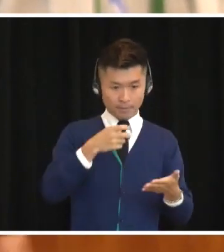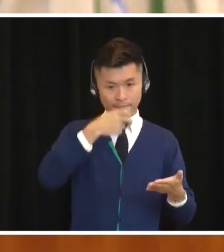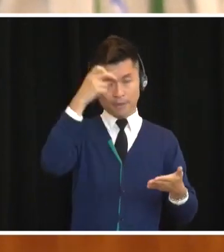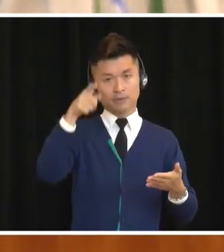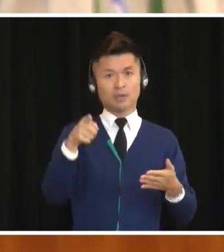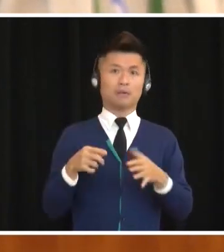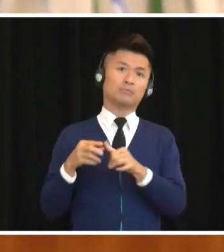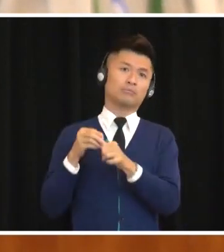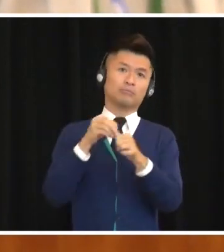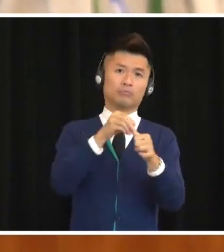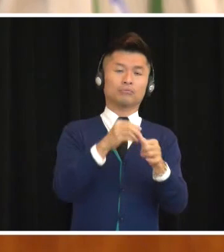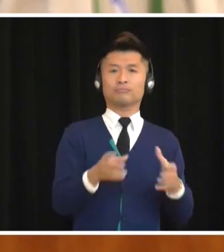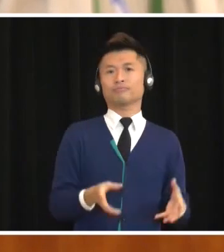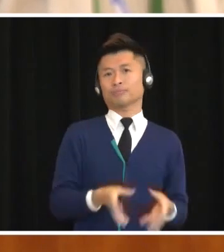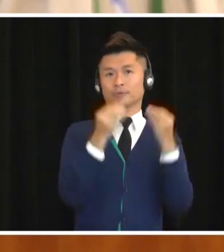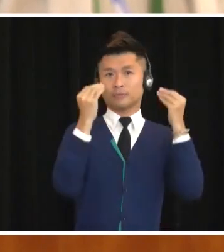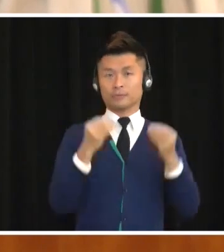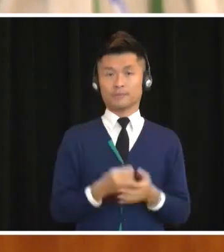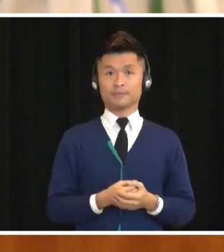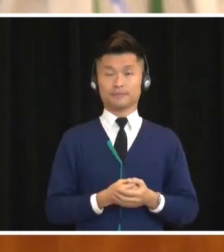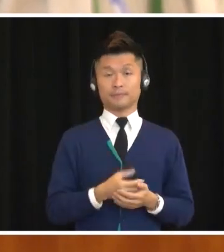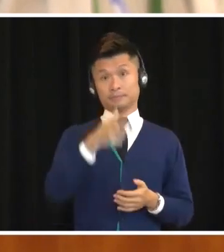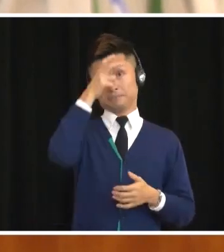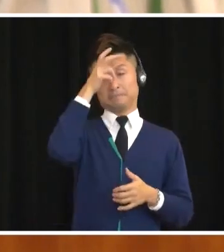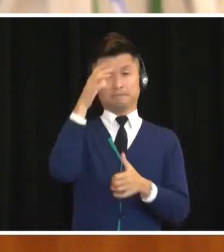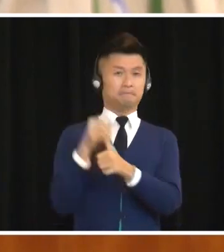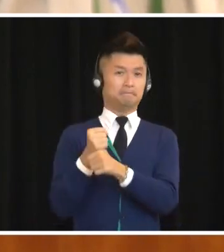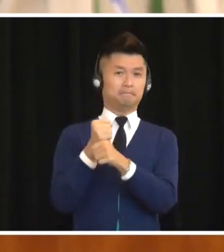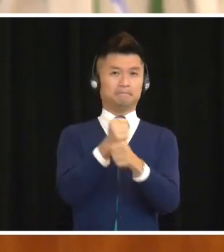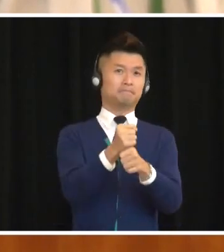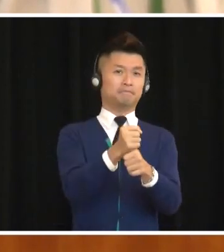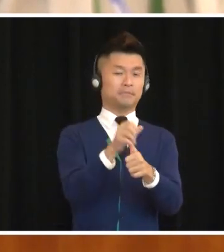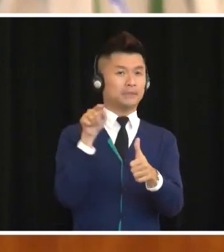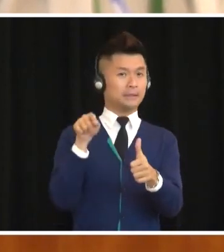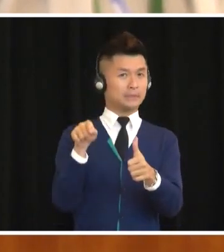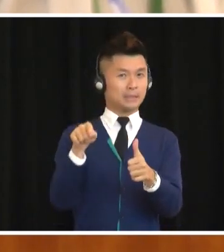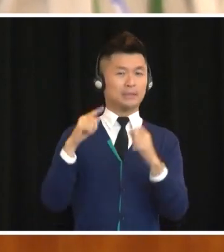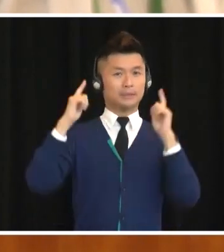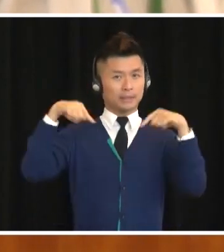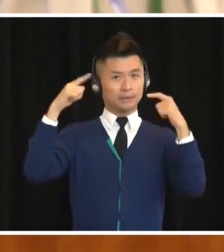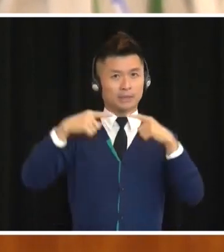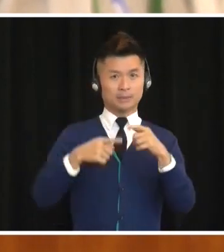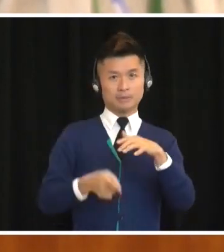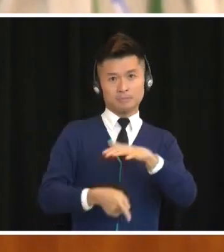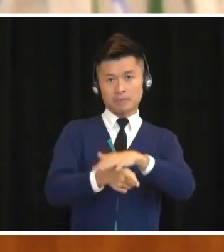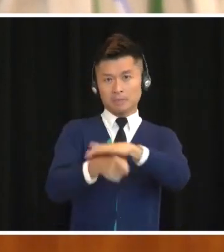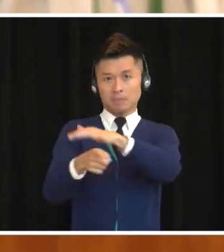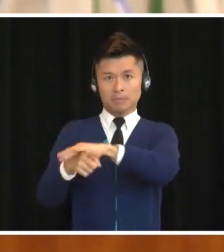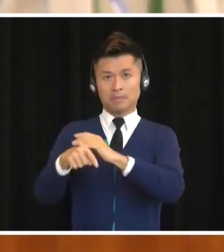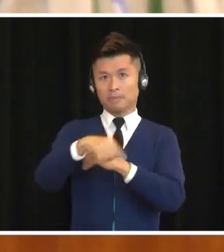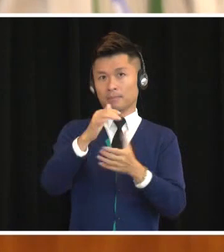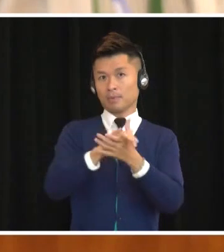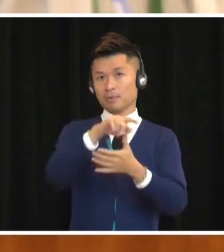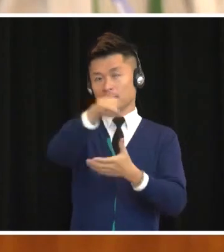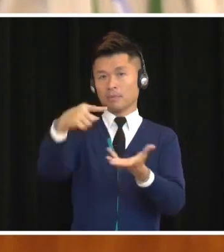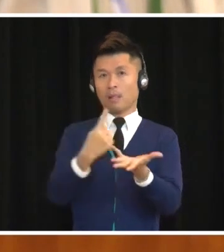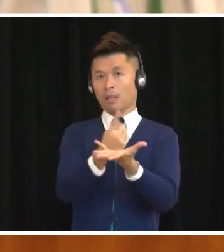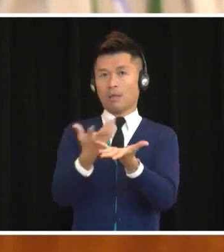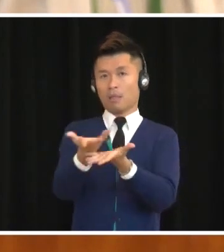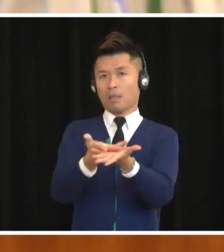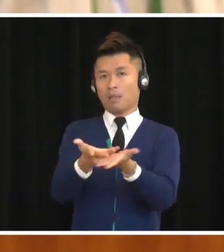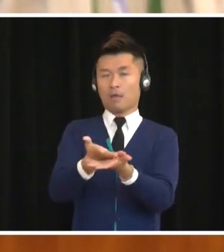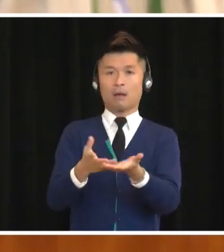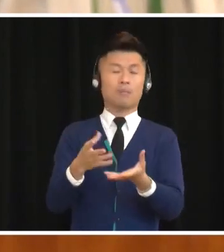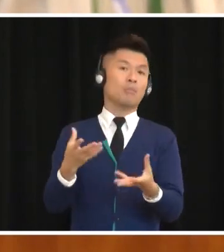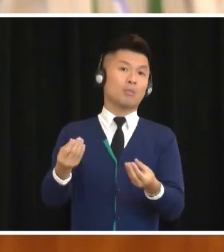innocence and acquittal. In other words, after the investigation, the judge decided that